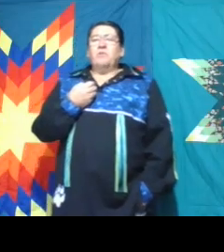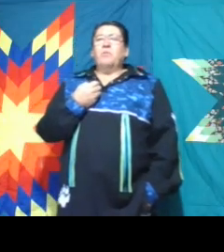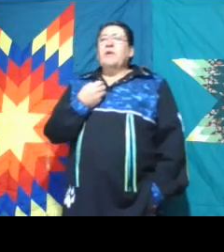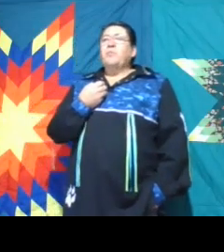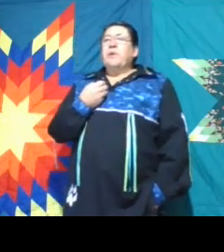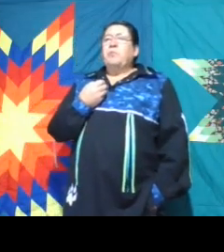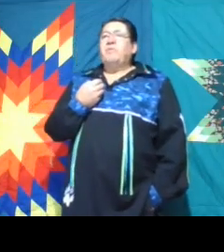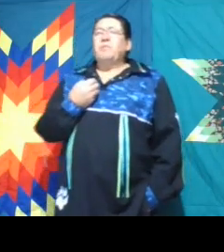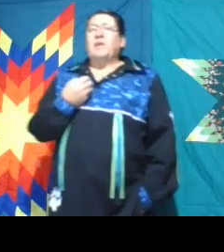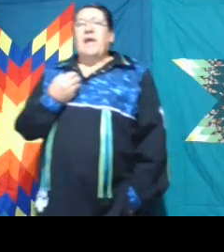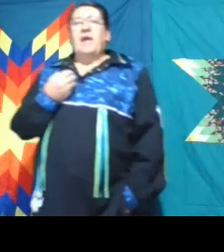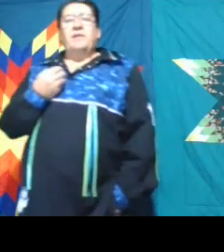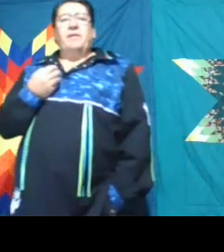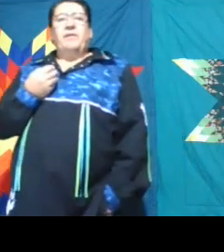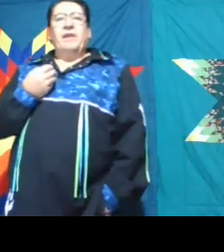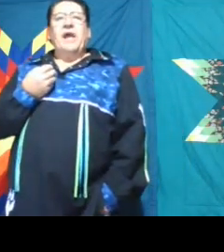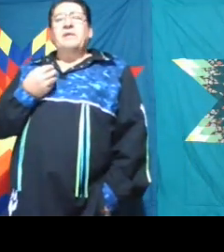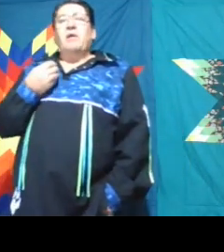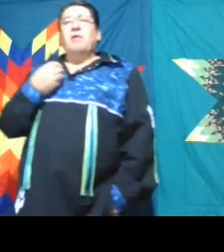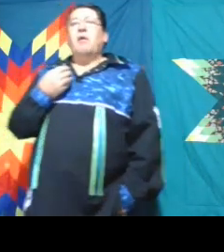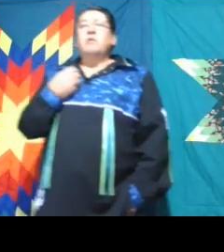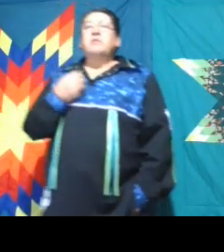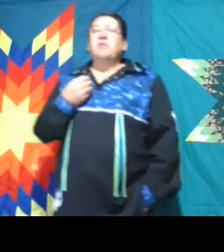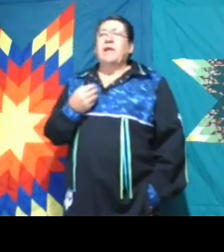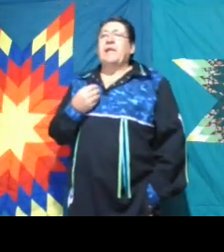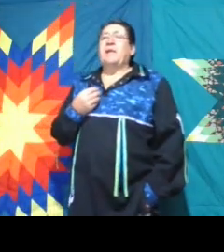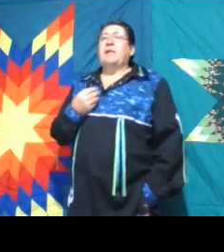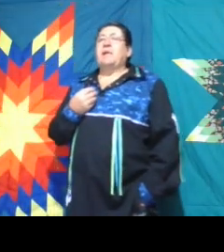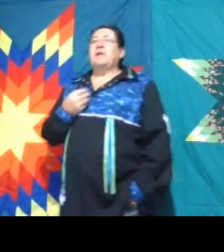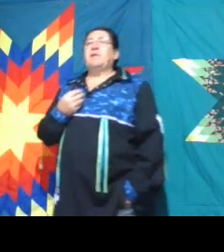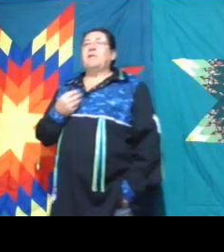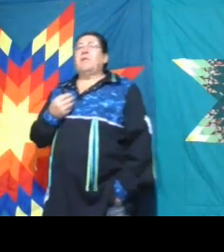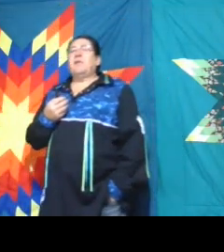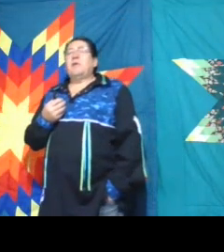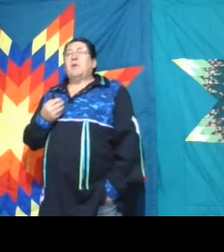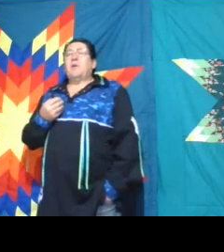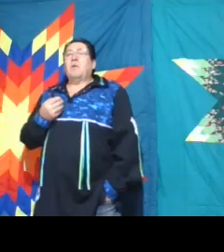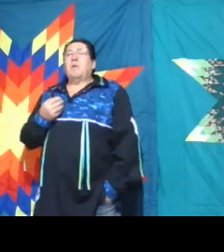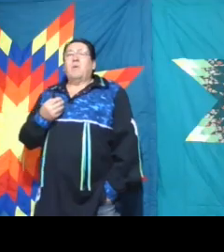Now, we are people from the land, and that's our cultural identity.